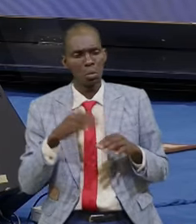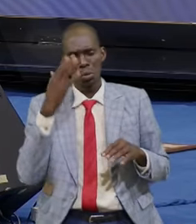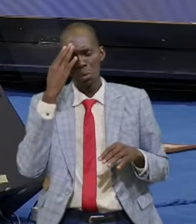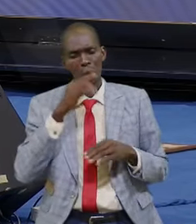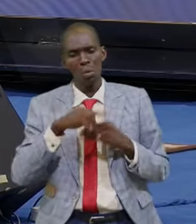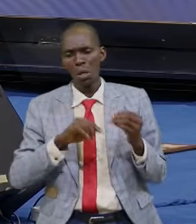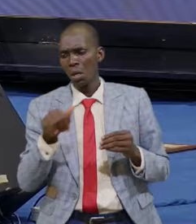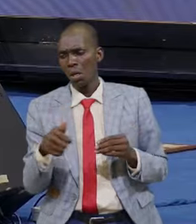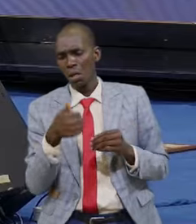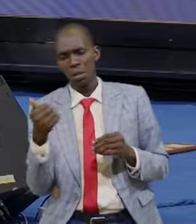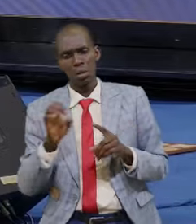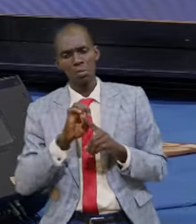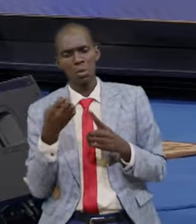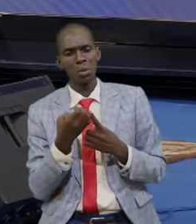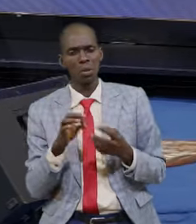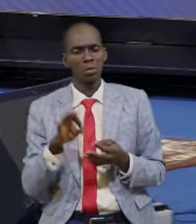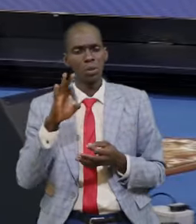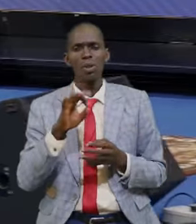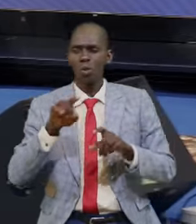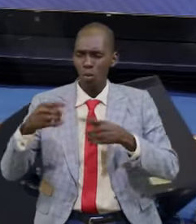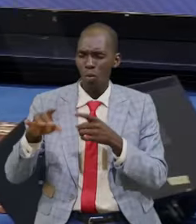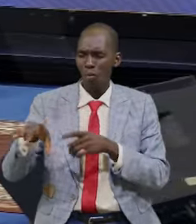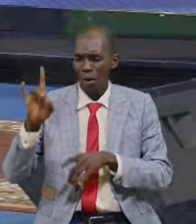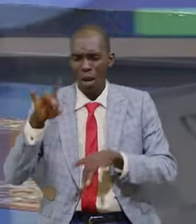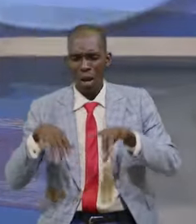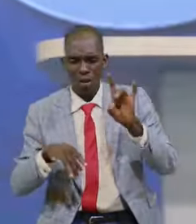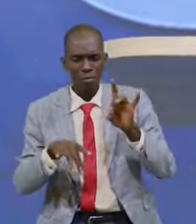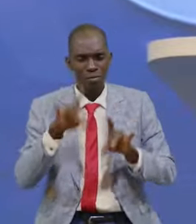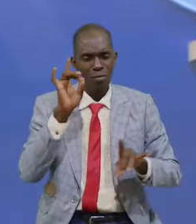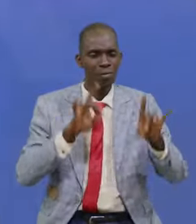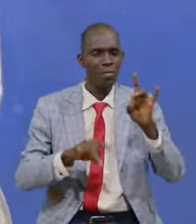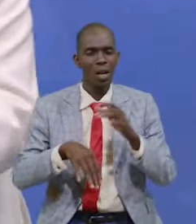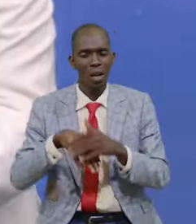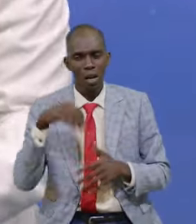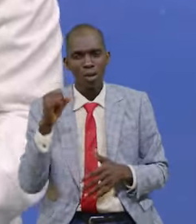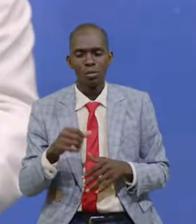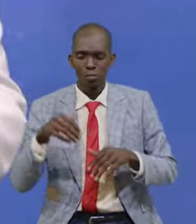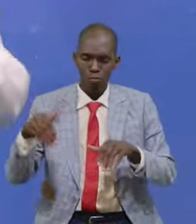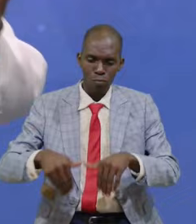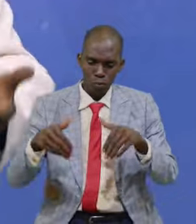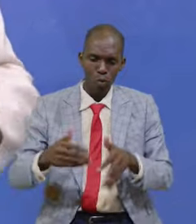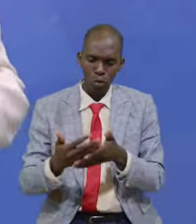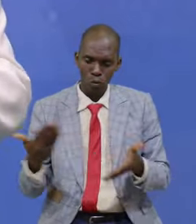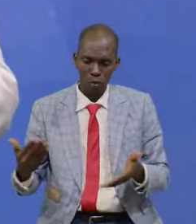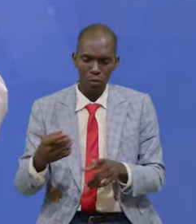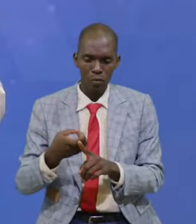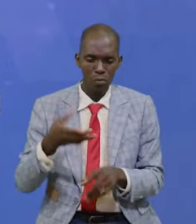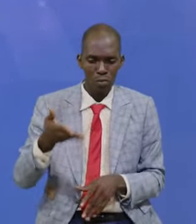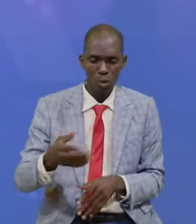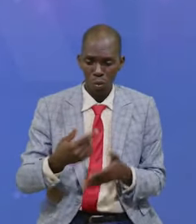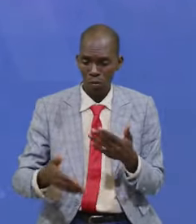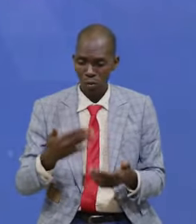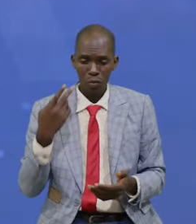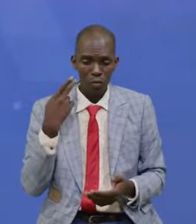They say, go and find out. They say, that place, dig that place. And when you dig, whatever you see there, carry